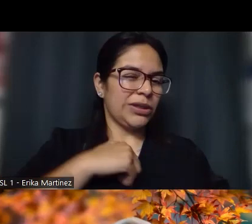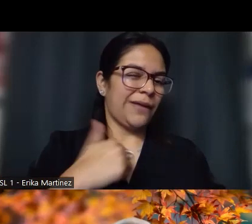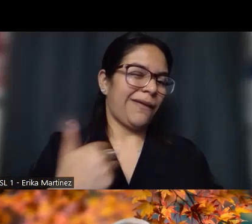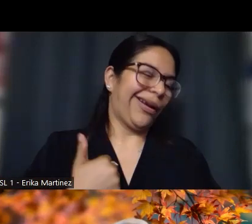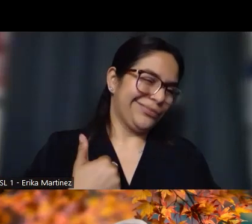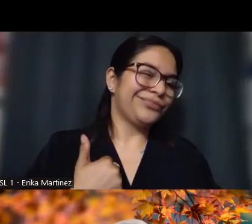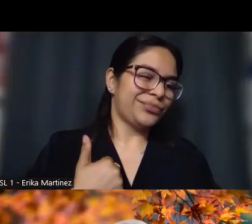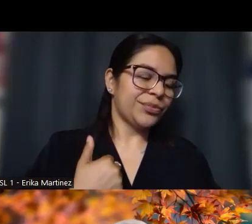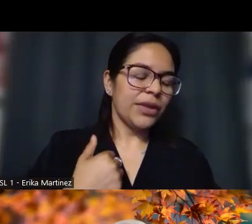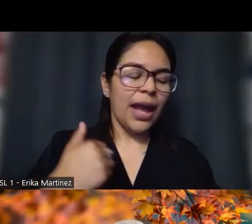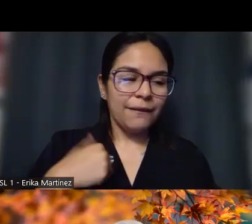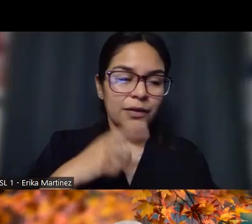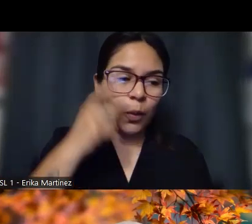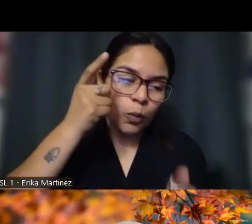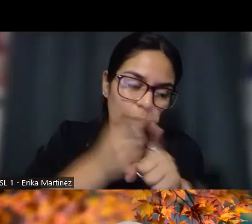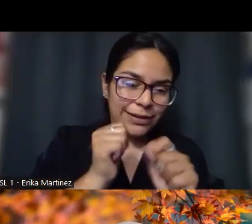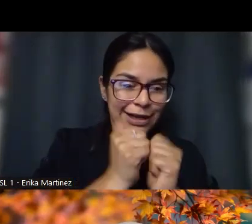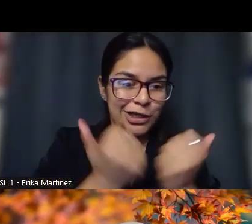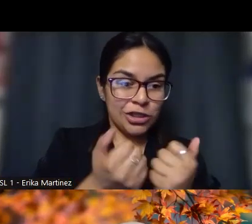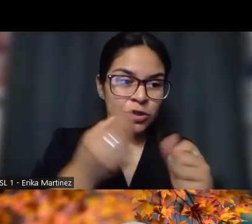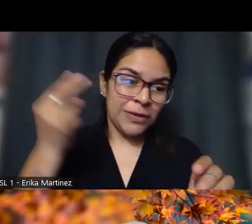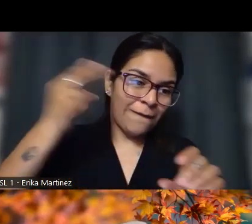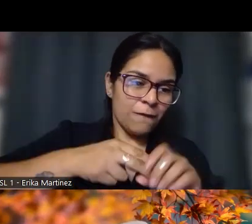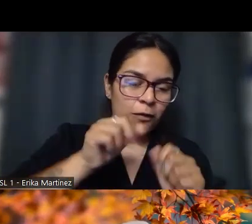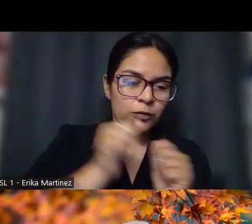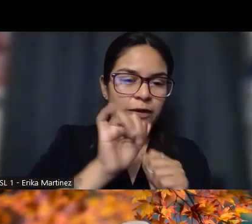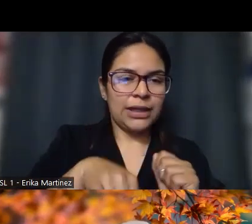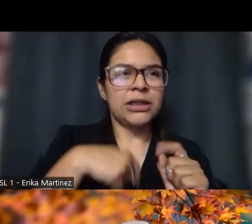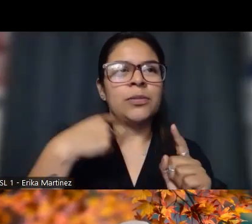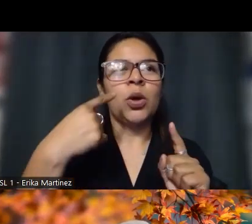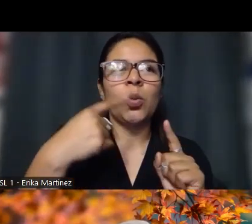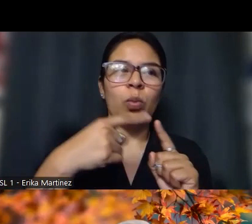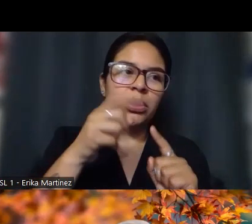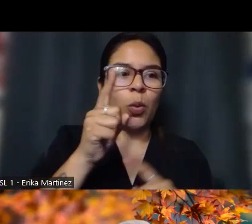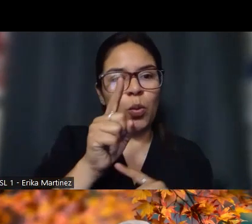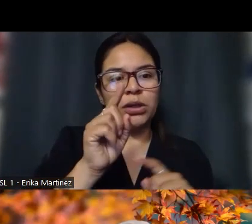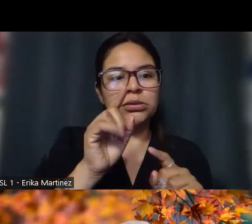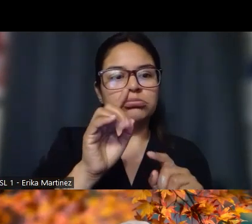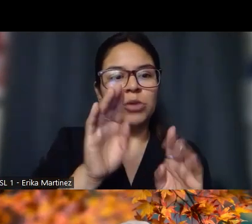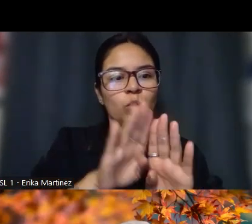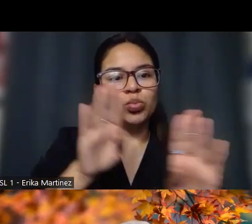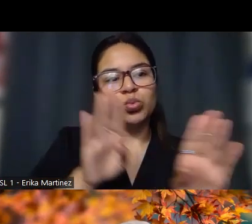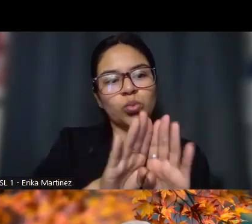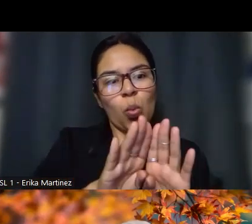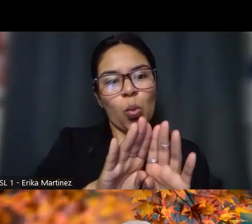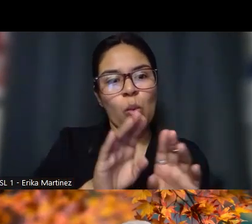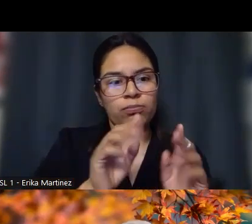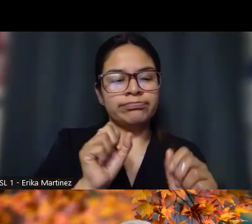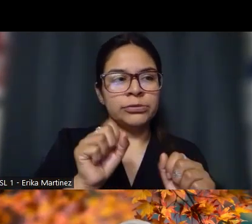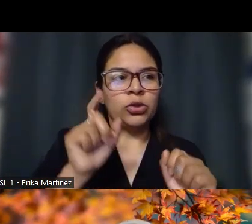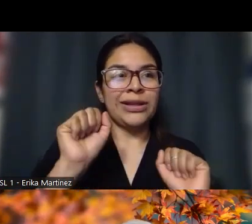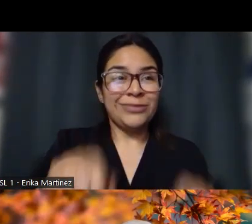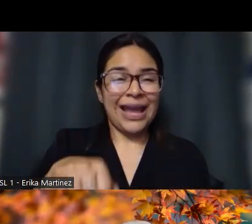the right agencies involved, and hence the thought of the one-door reporting, so that an individual